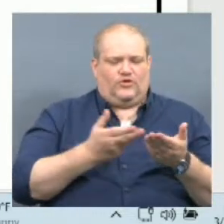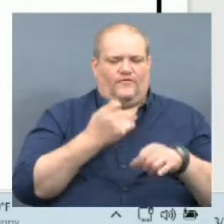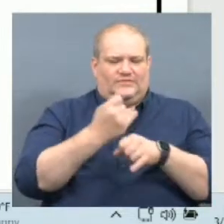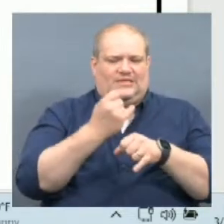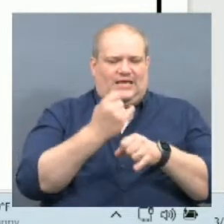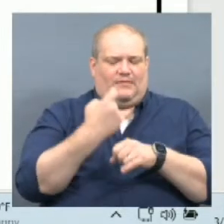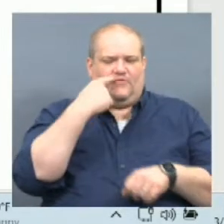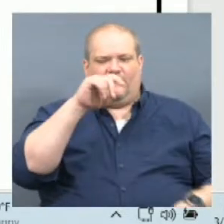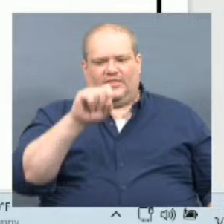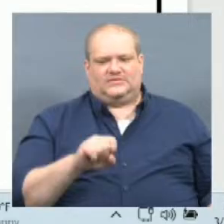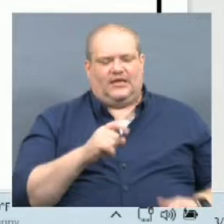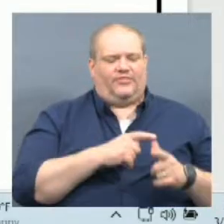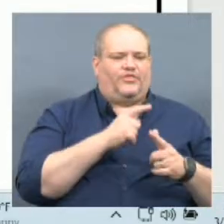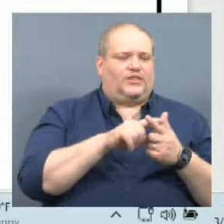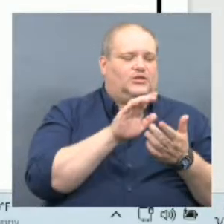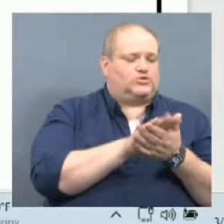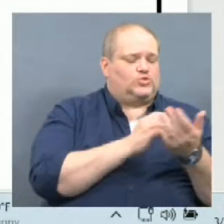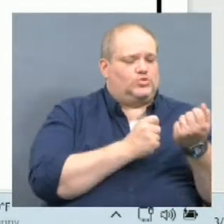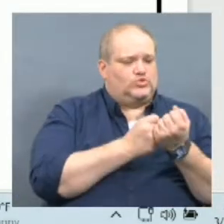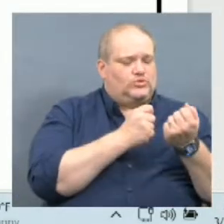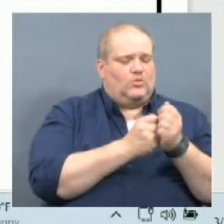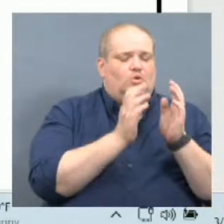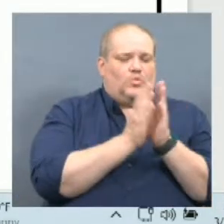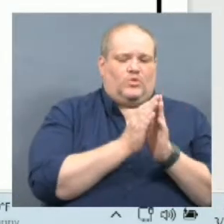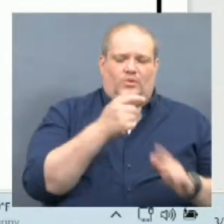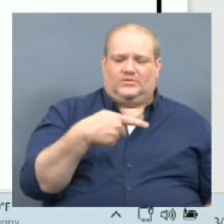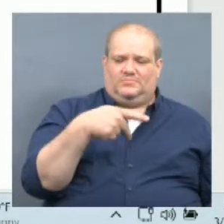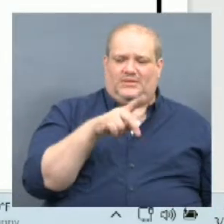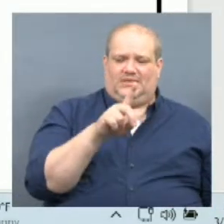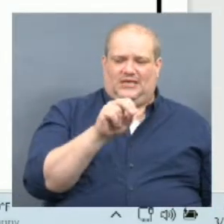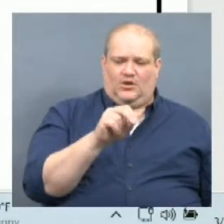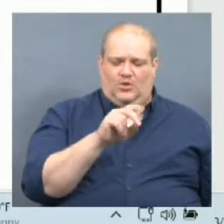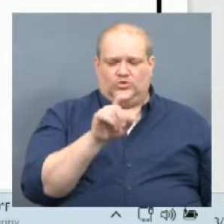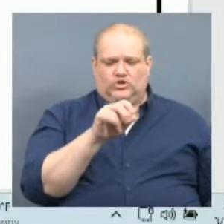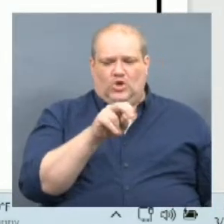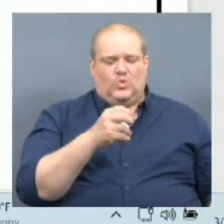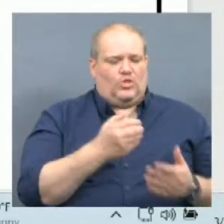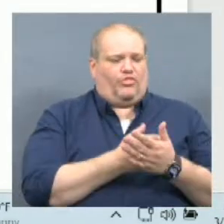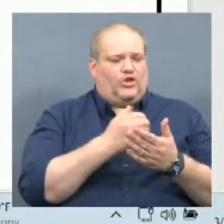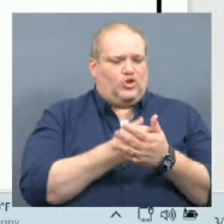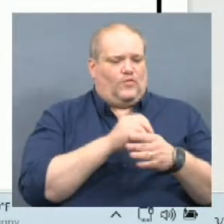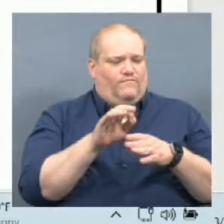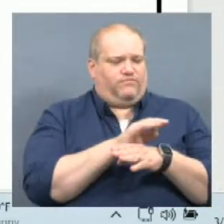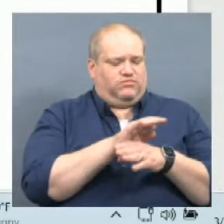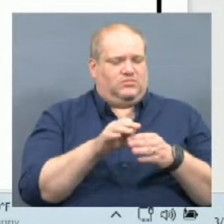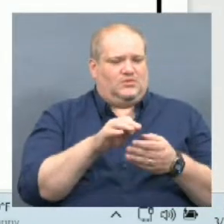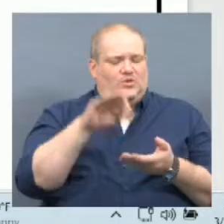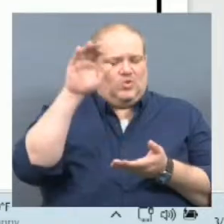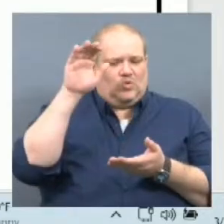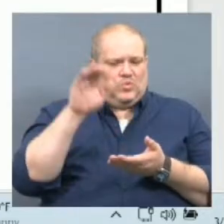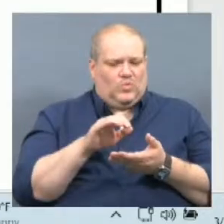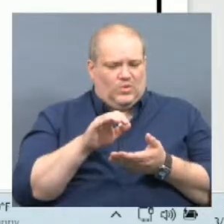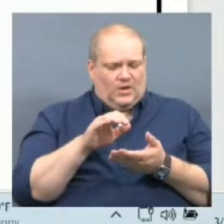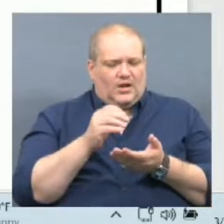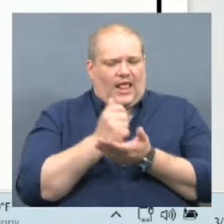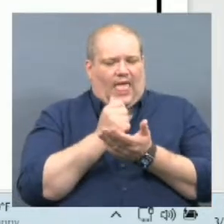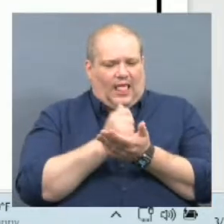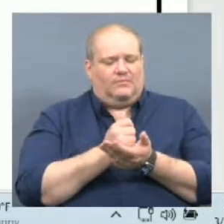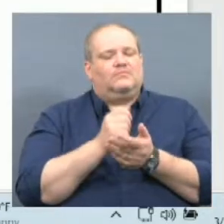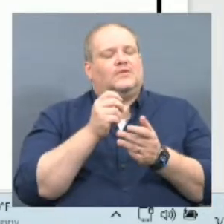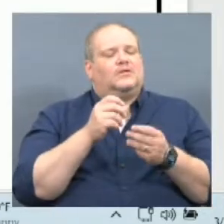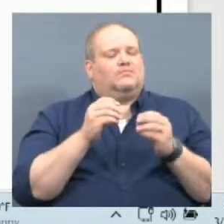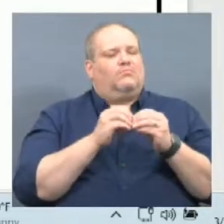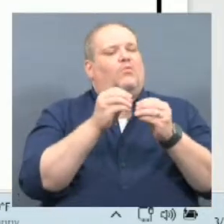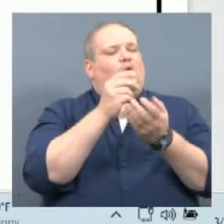to the south. Staff is supportive of the requested PDO zoning. The new facility is expected to relieve on-street parking in the neighborhood.